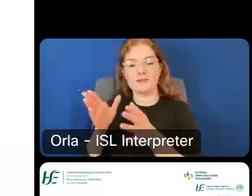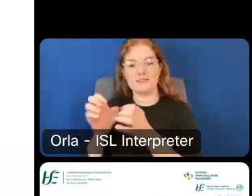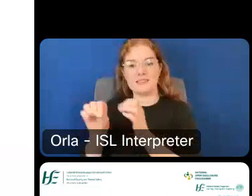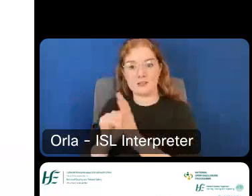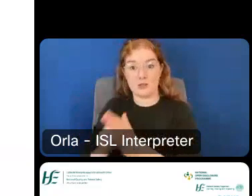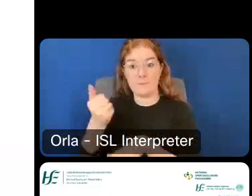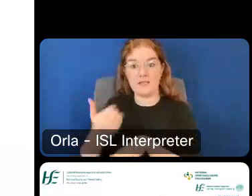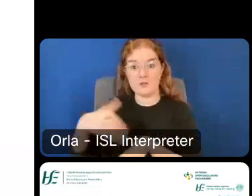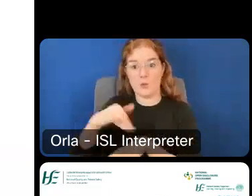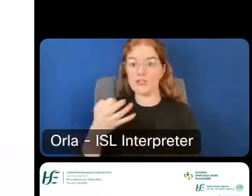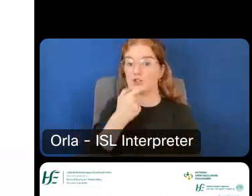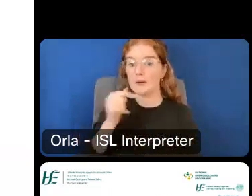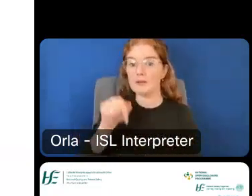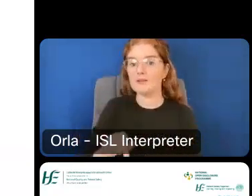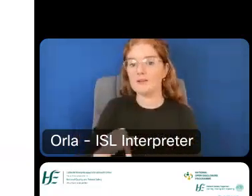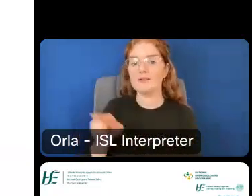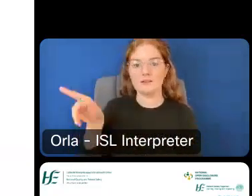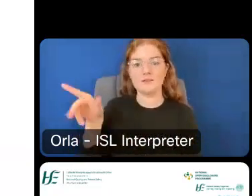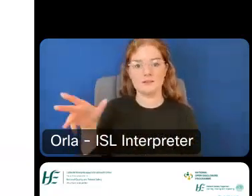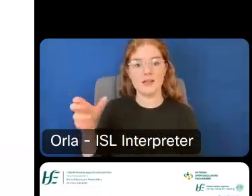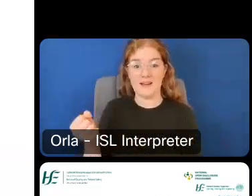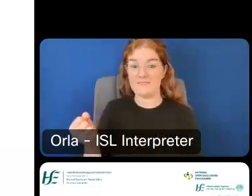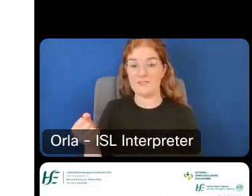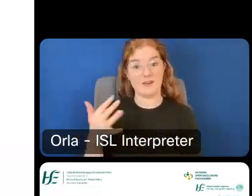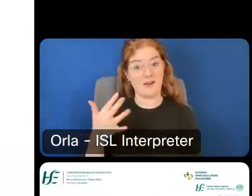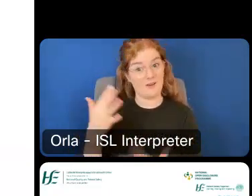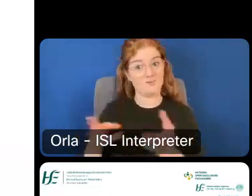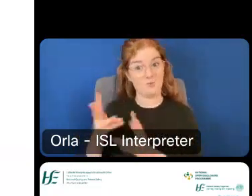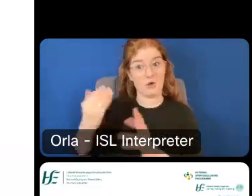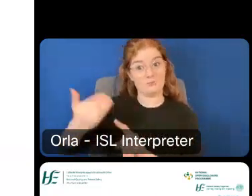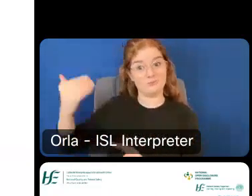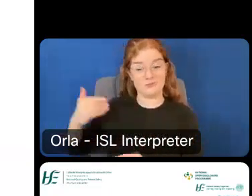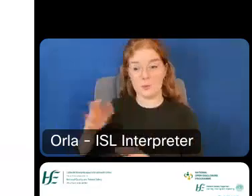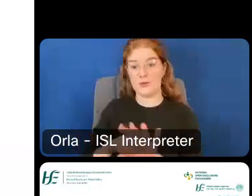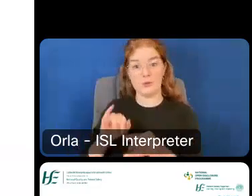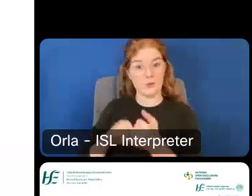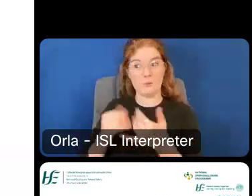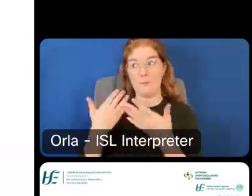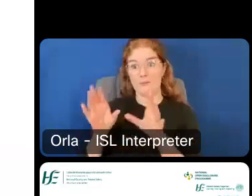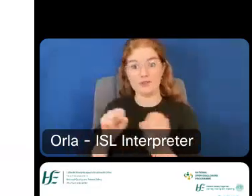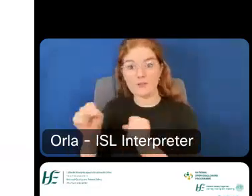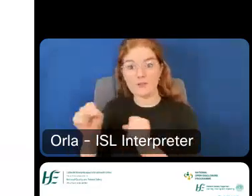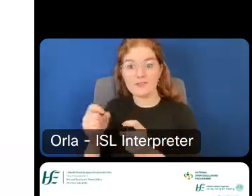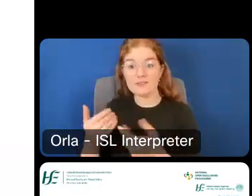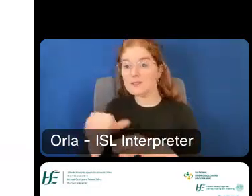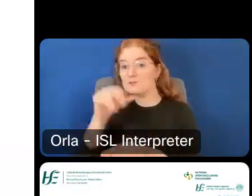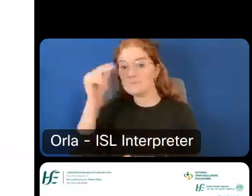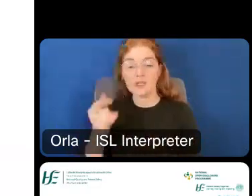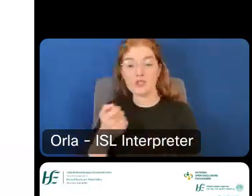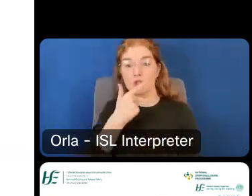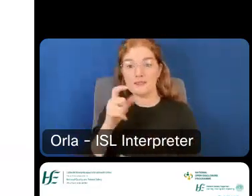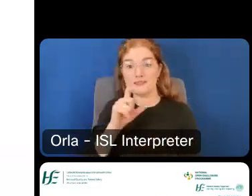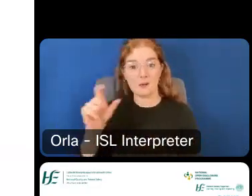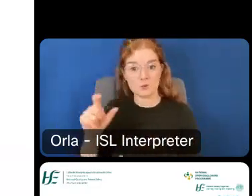Dublin. They have done work with a number of public services, including Dublin City Council, the